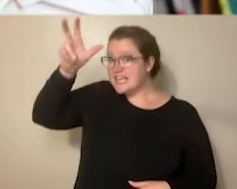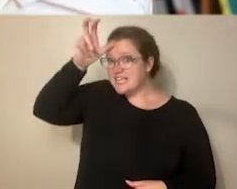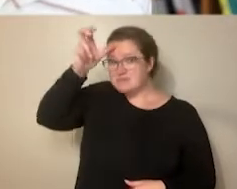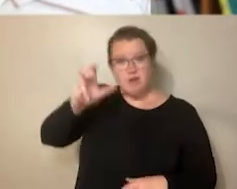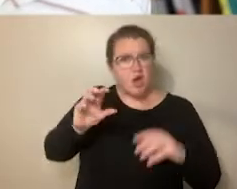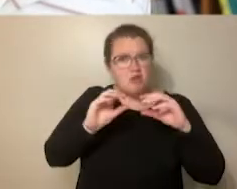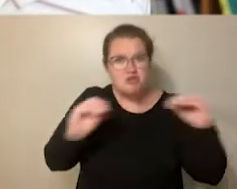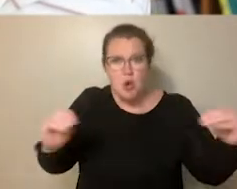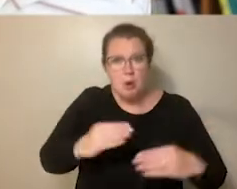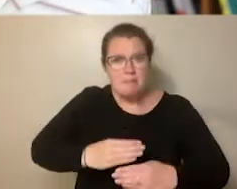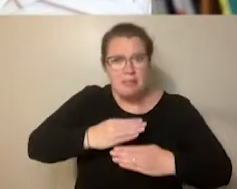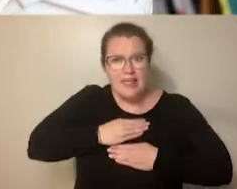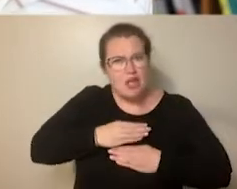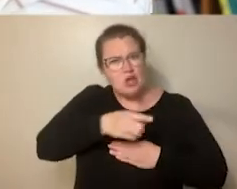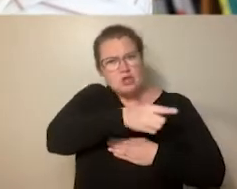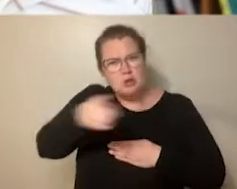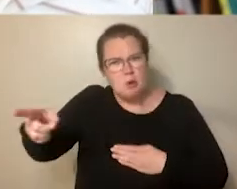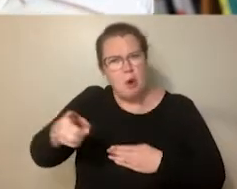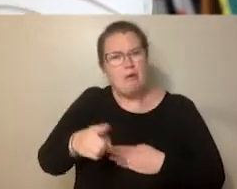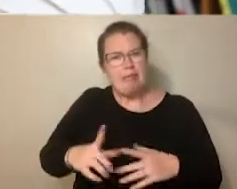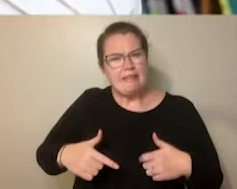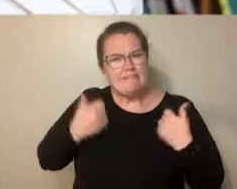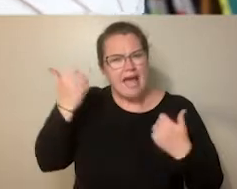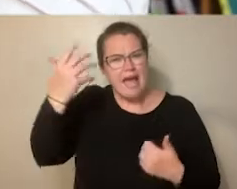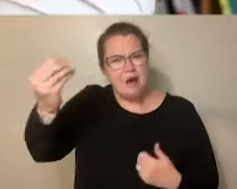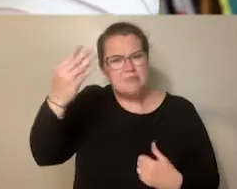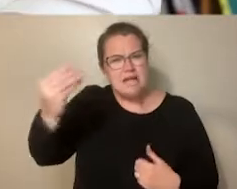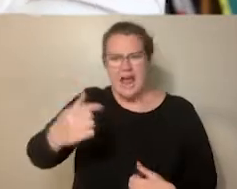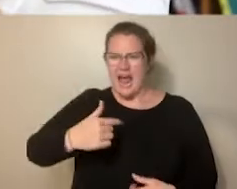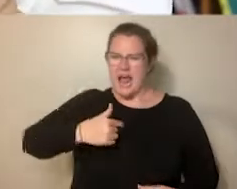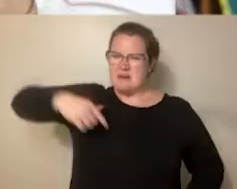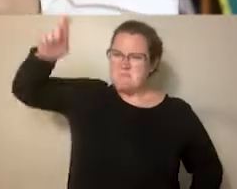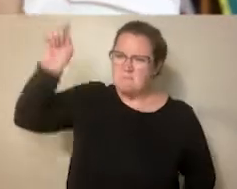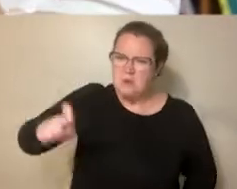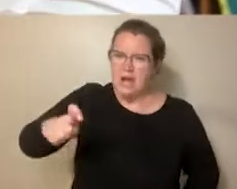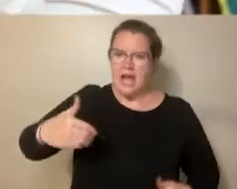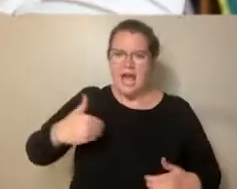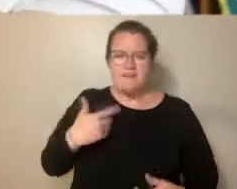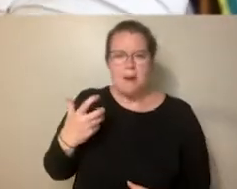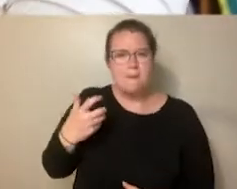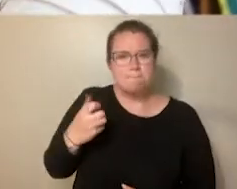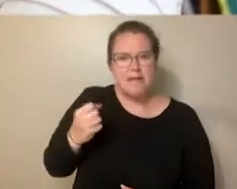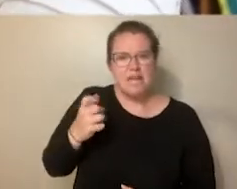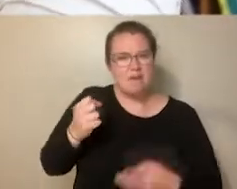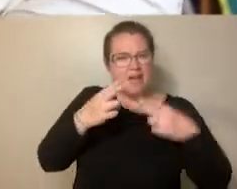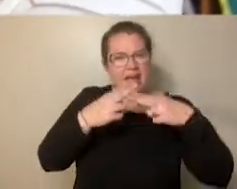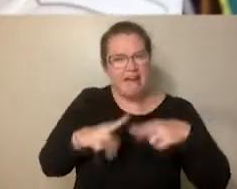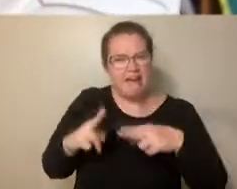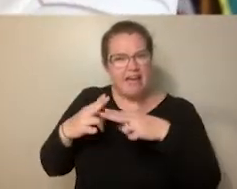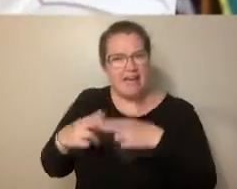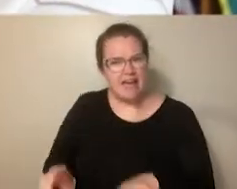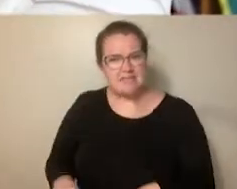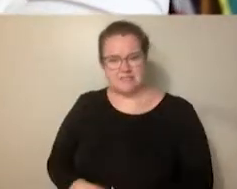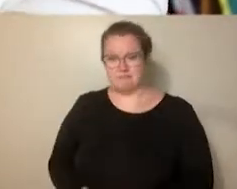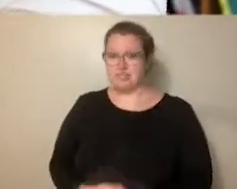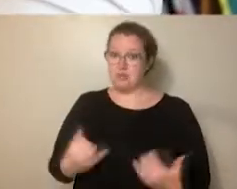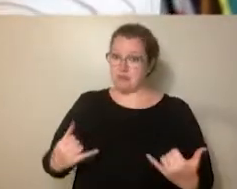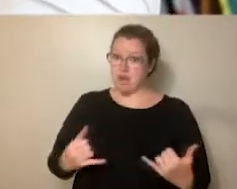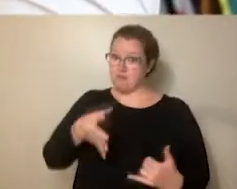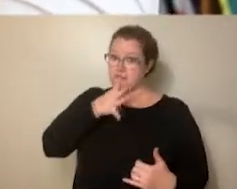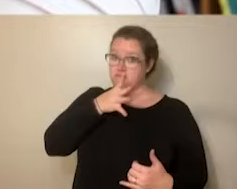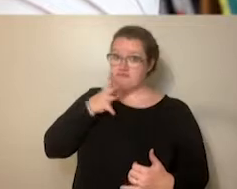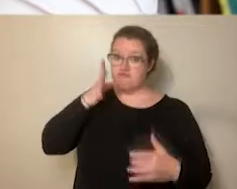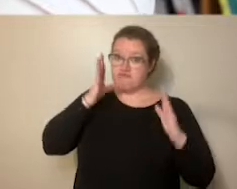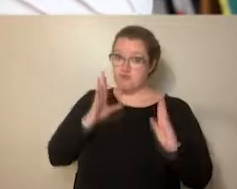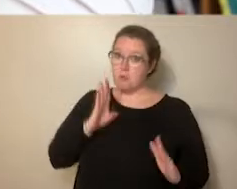and hens. I demand milk and eggs. Sincerely, Farmer Brown. So now Farmer Brown, he's typing up his own note to